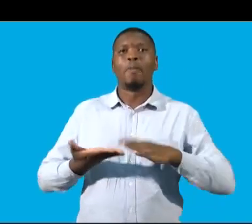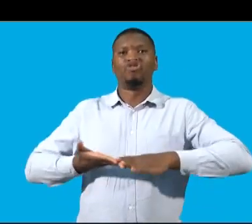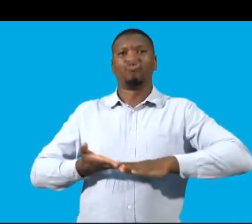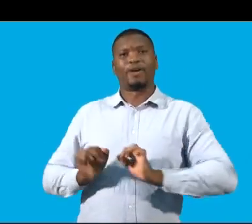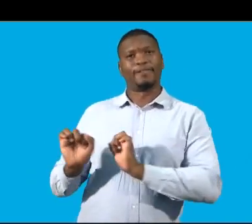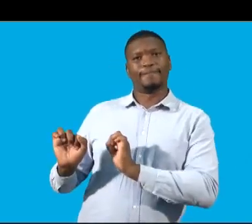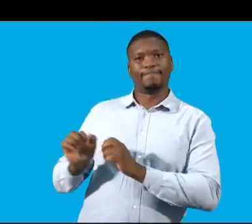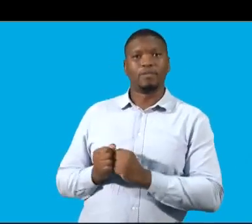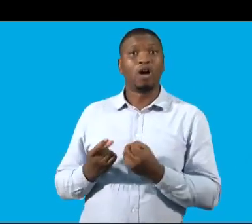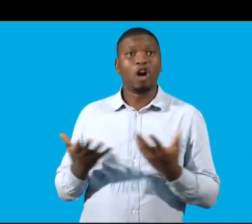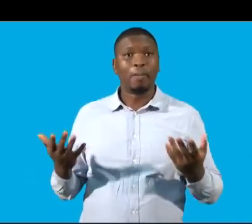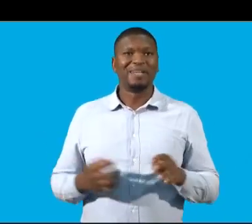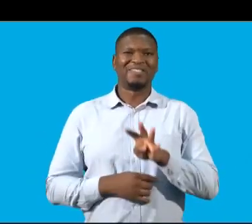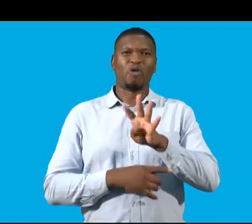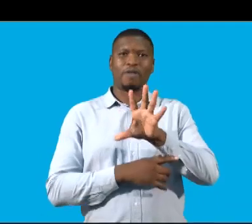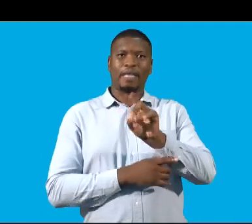right now, and that is